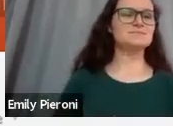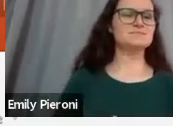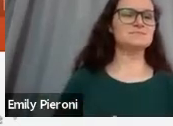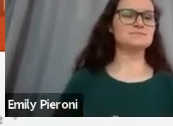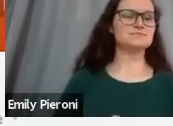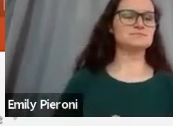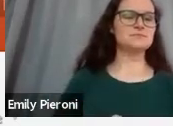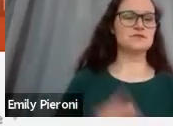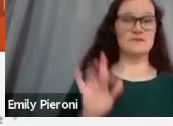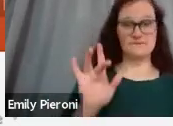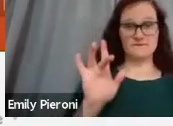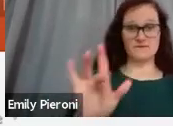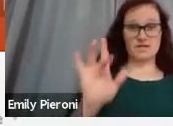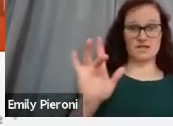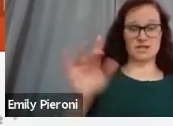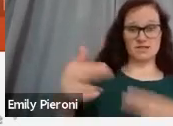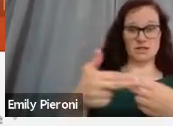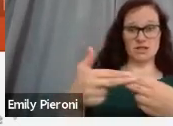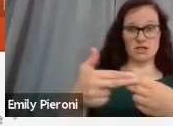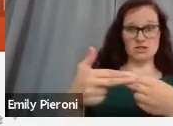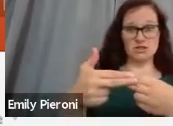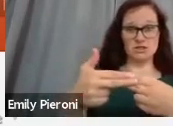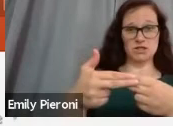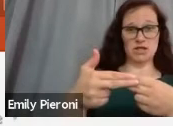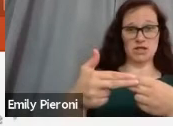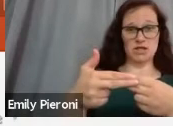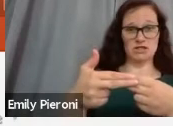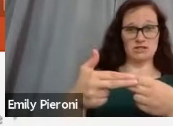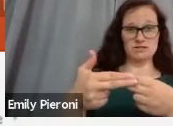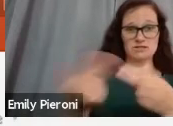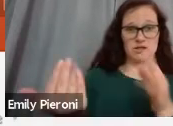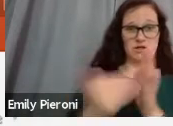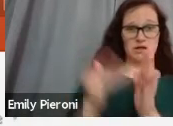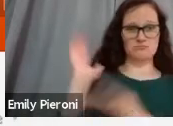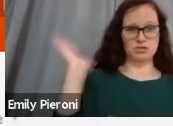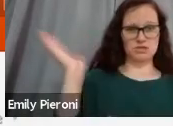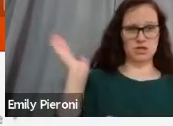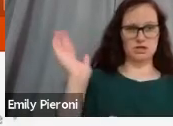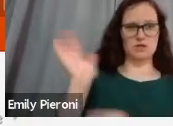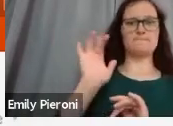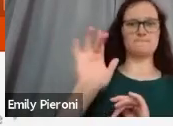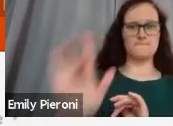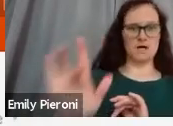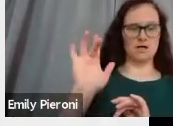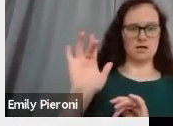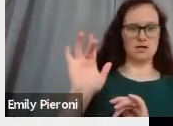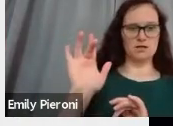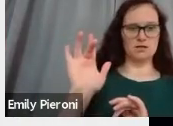click the slideshow option again. Okay, I did.